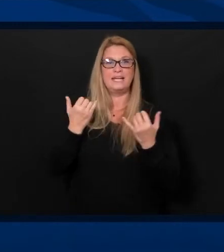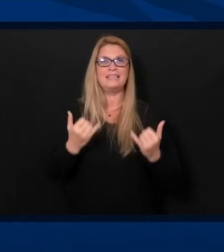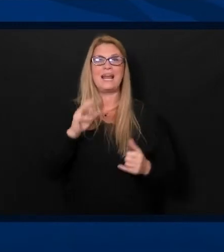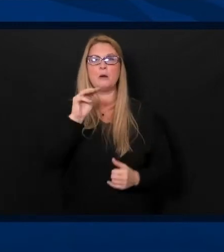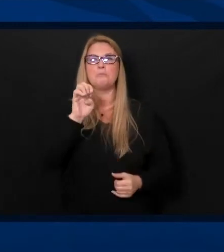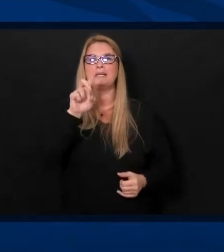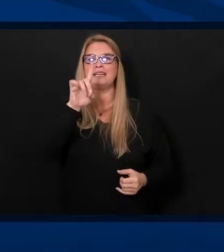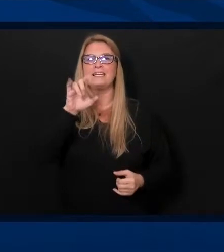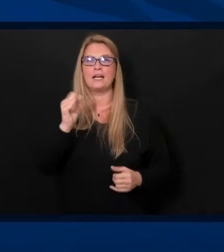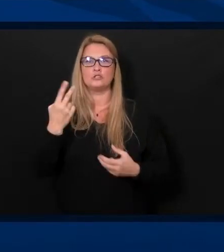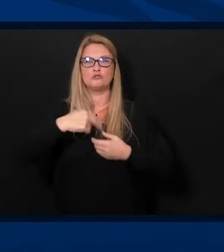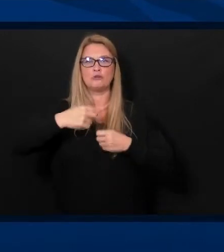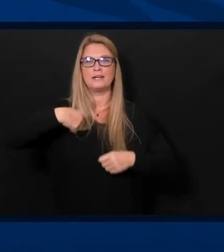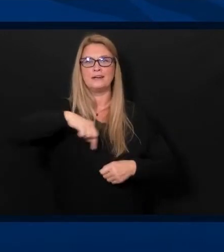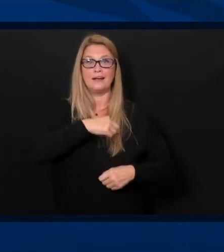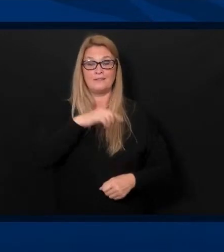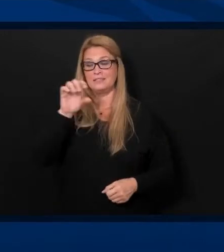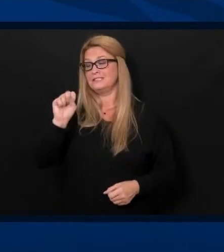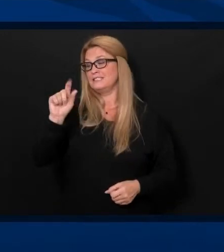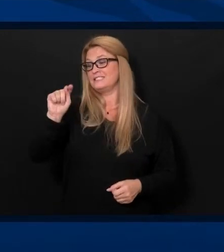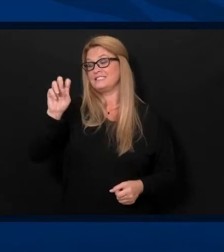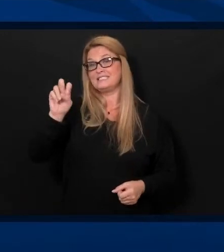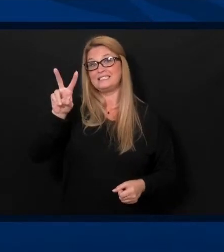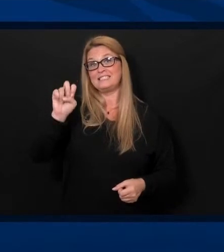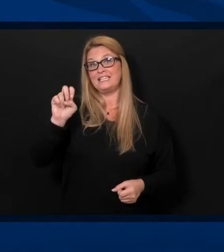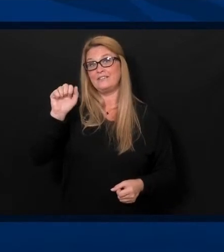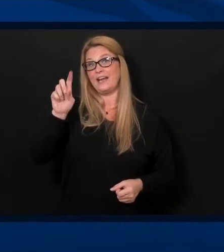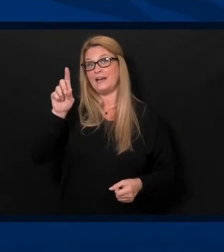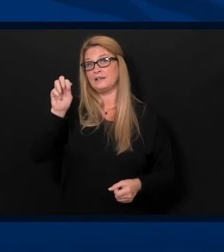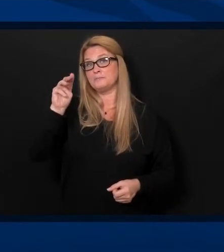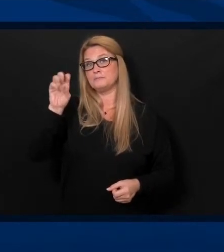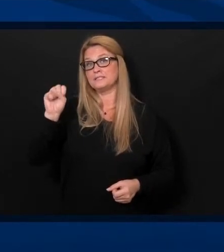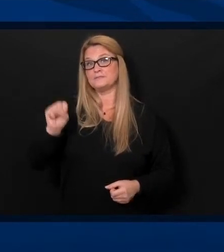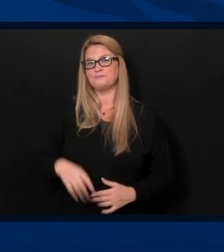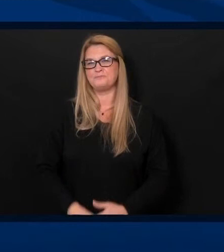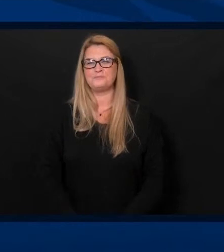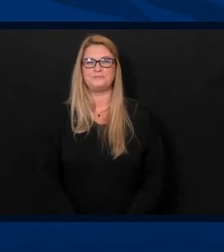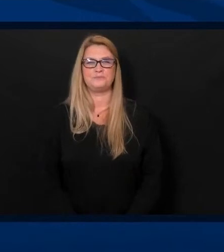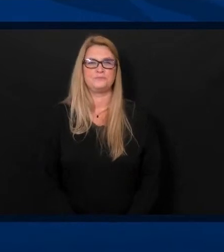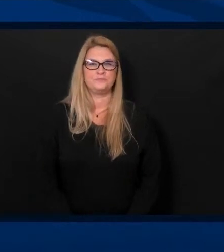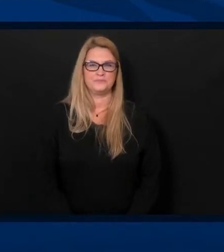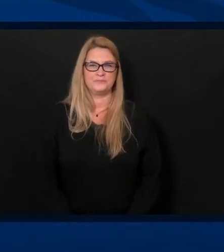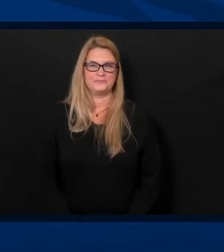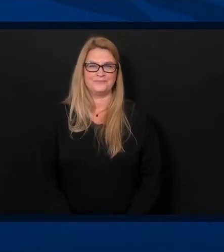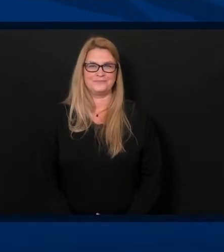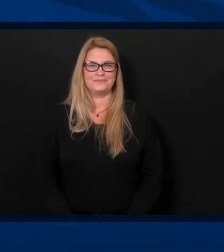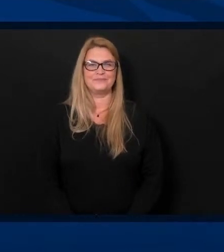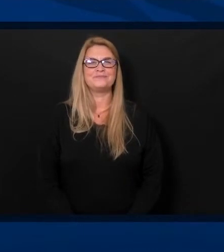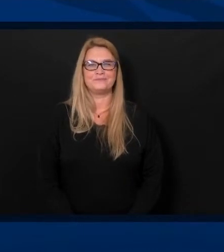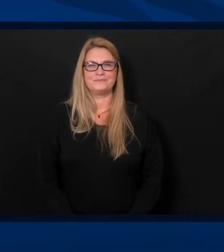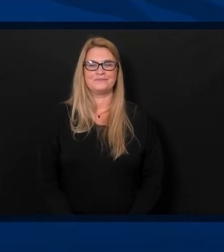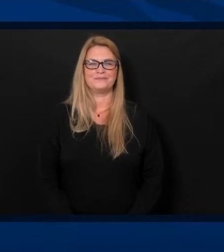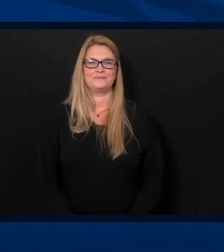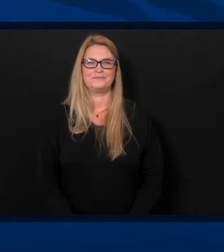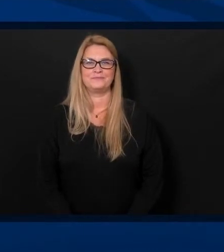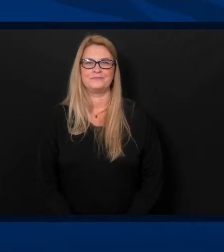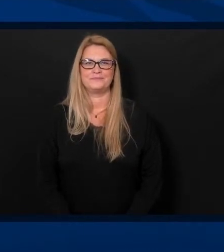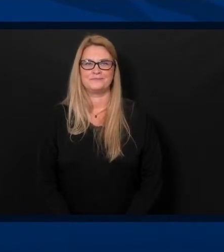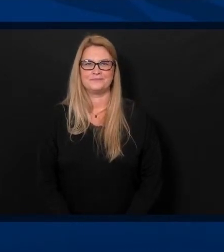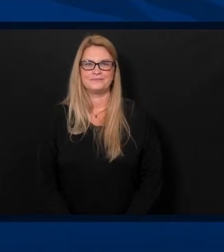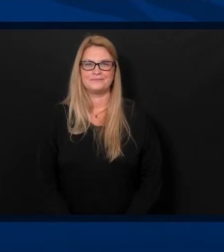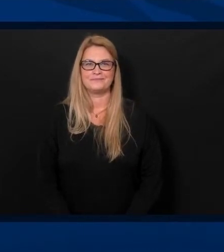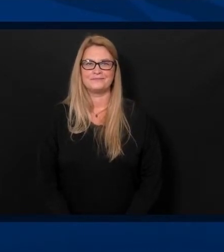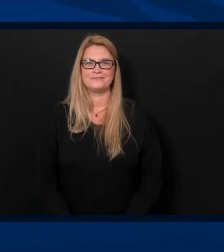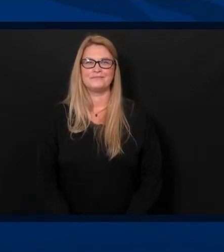media. The first today from Steve Adams with Ogden Newspapers. Yeah, this is Steve Adams of Ogden Newspapers. Governor,